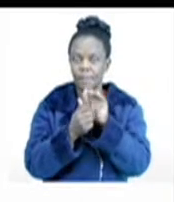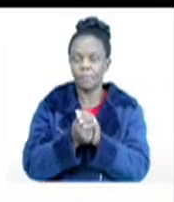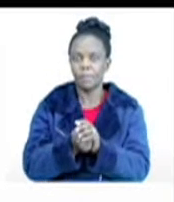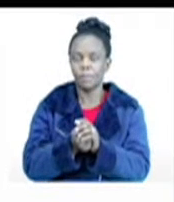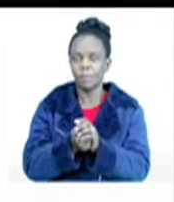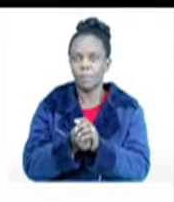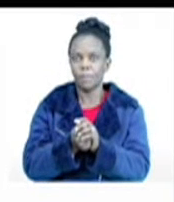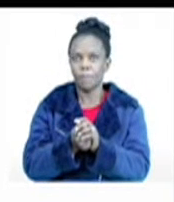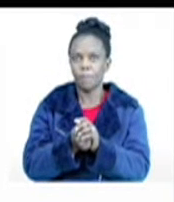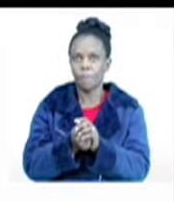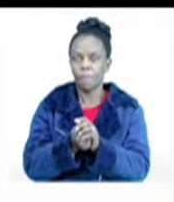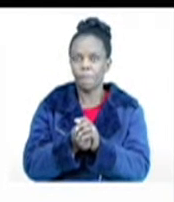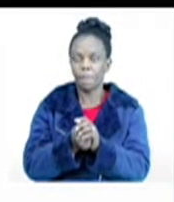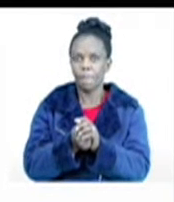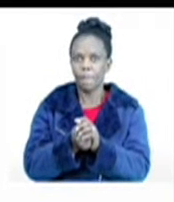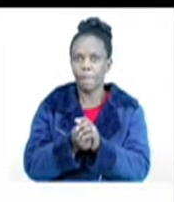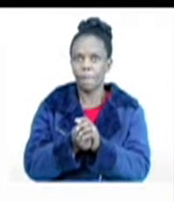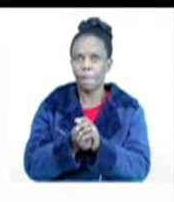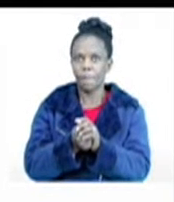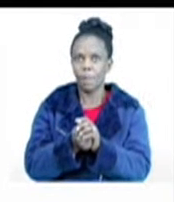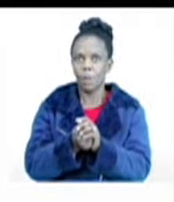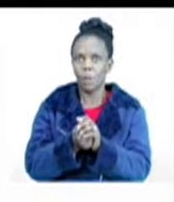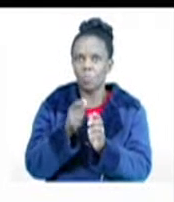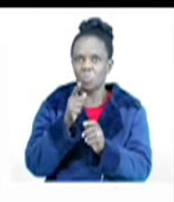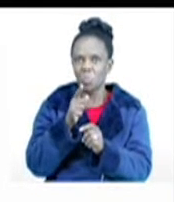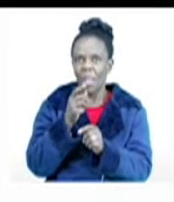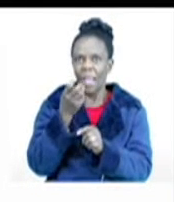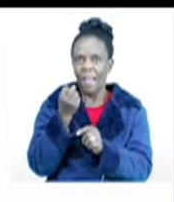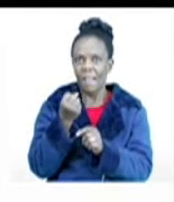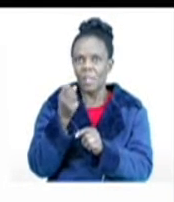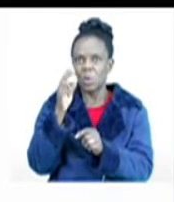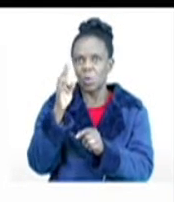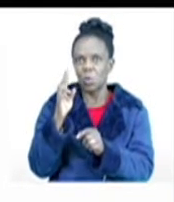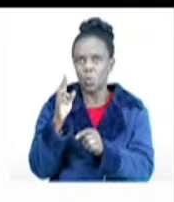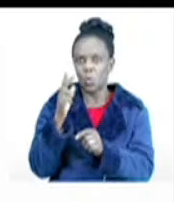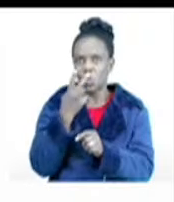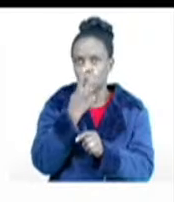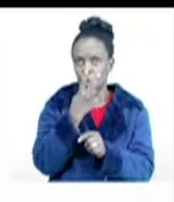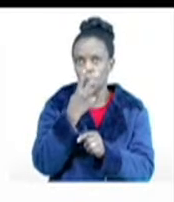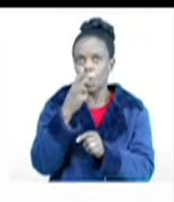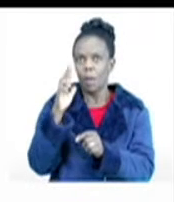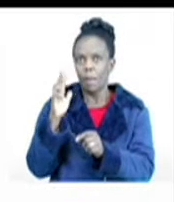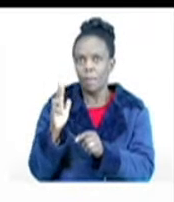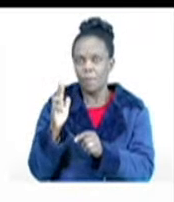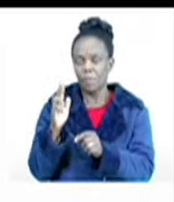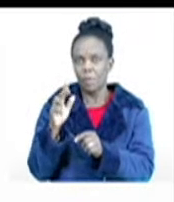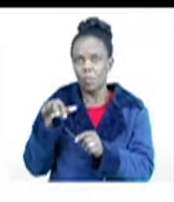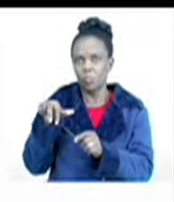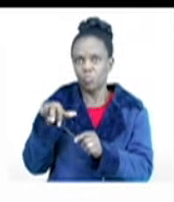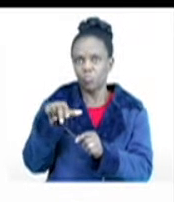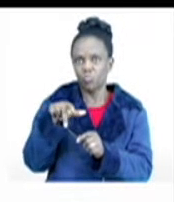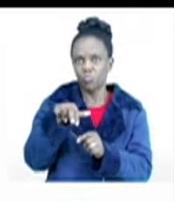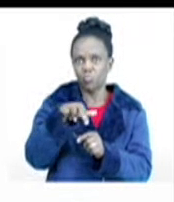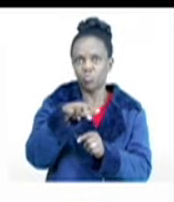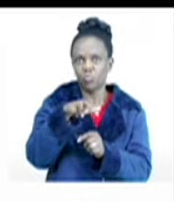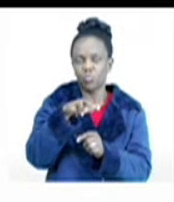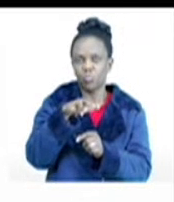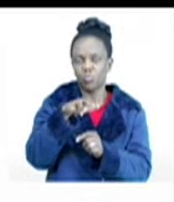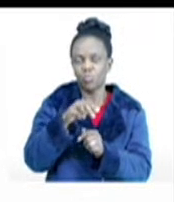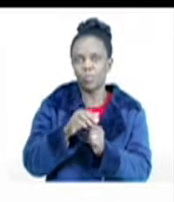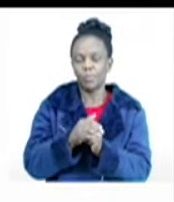that there is something that looks like two people who are walking. This road sign is called